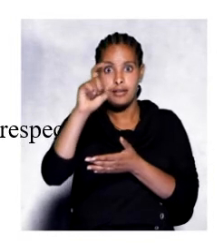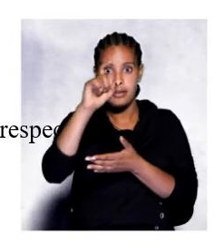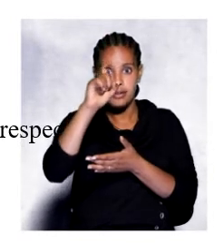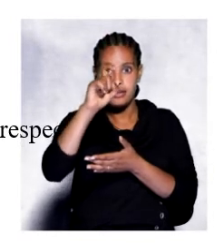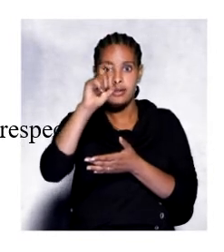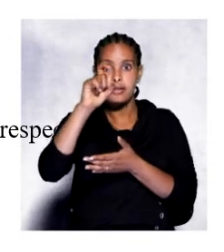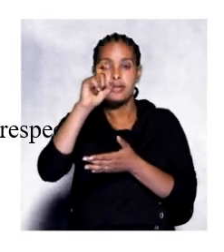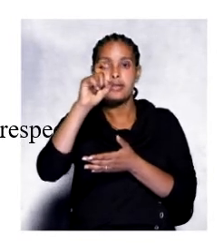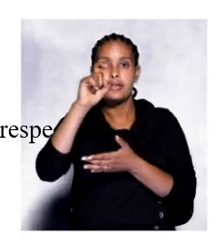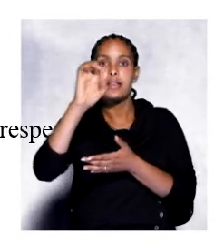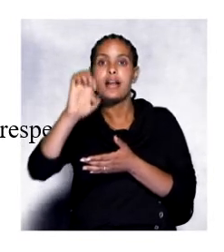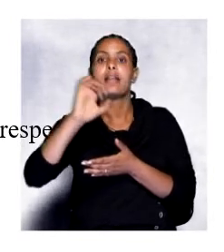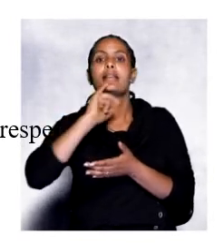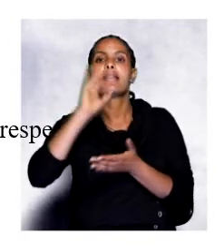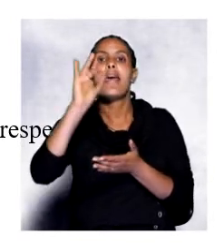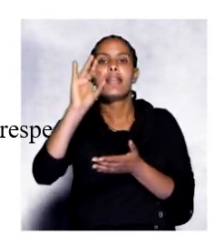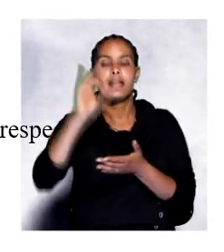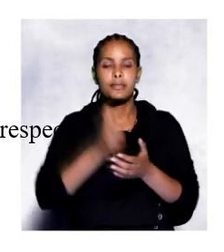Xenon.